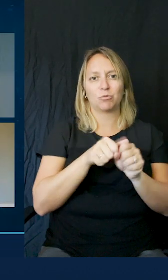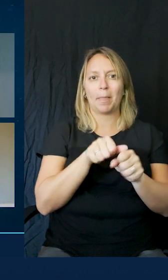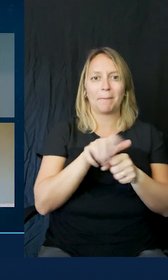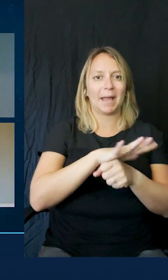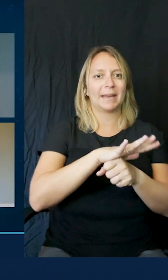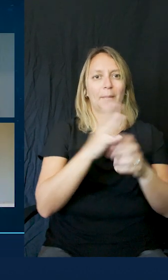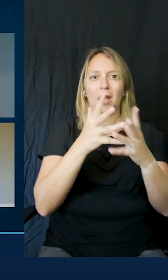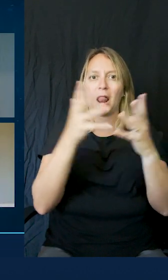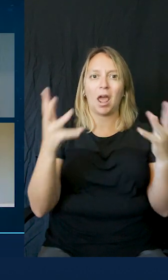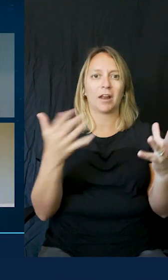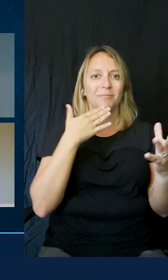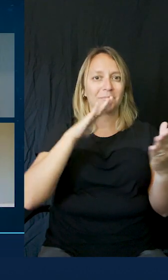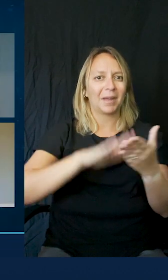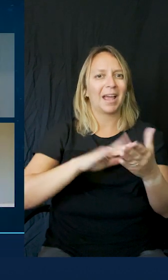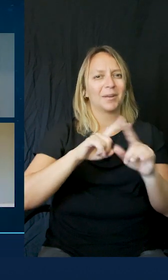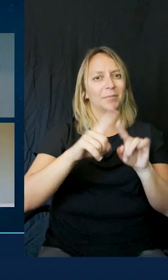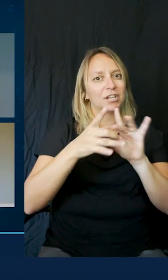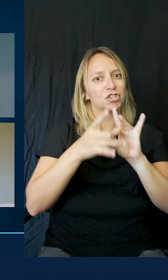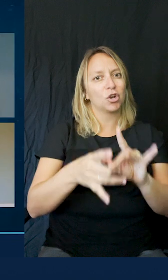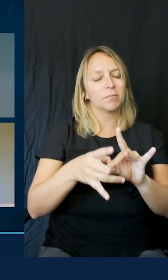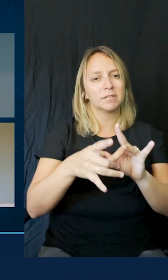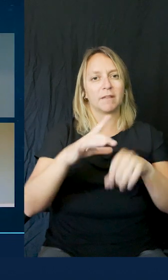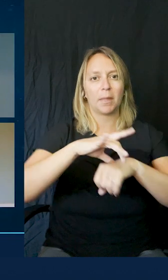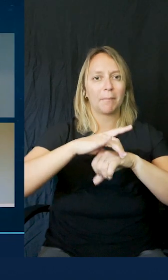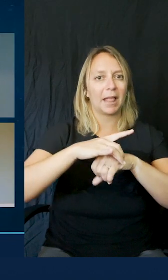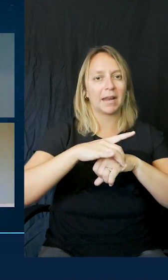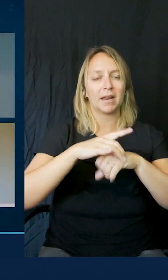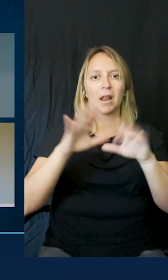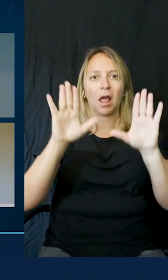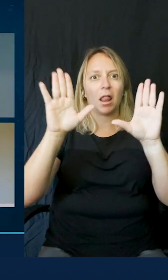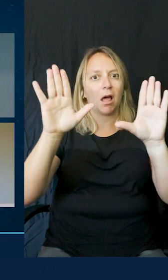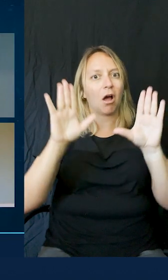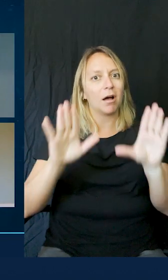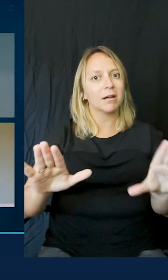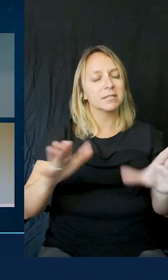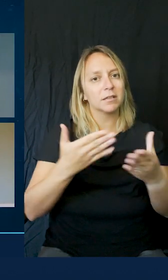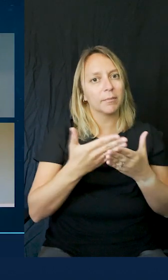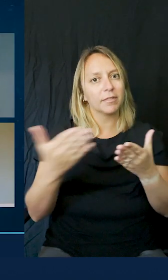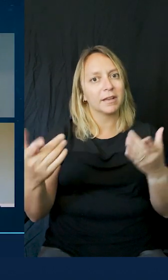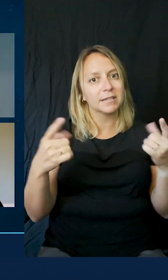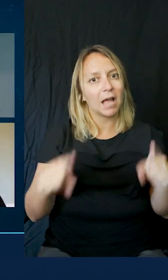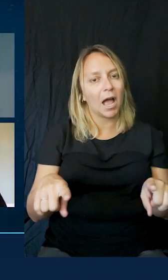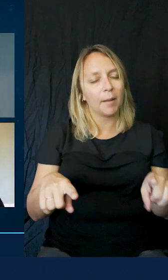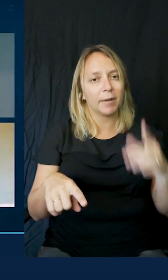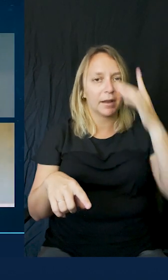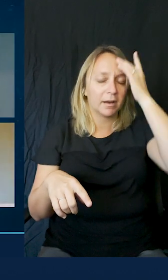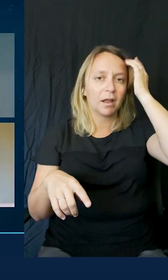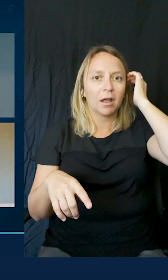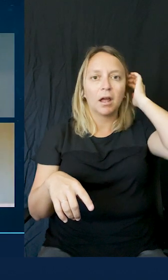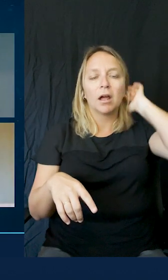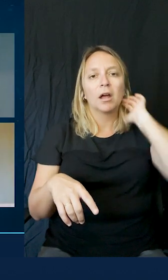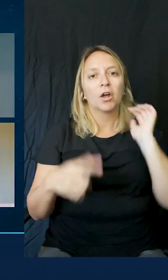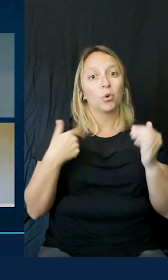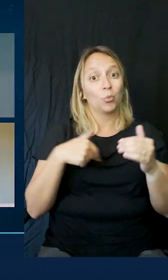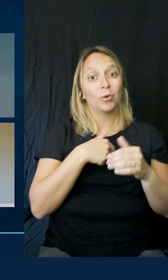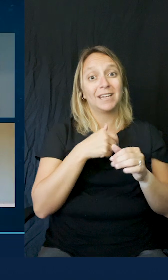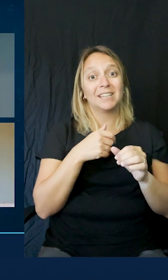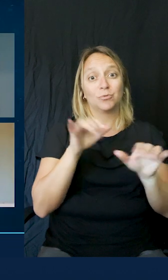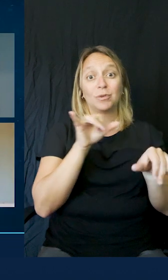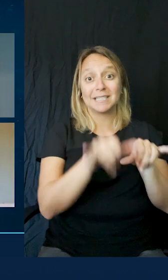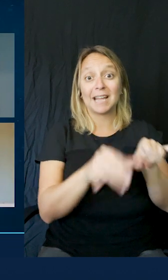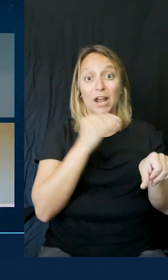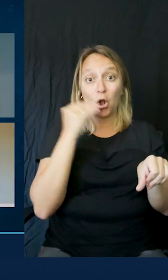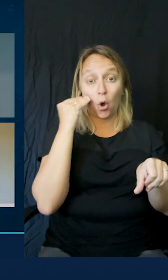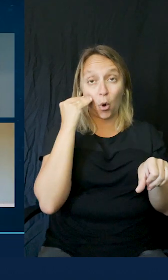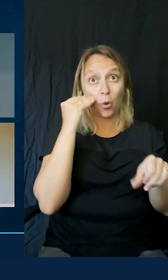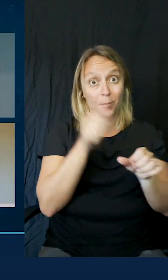past year, but in terms of the planet, there was a lot of awesome that happened. We made a lot of room for nature just by staying